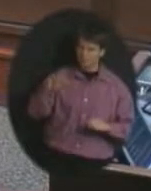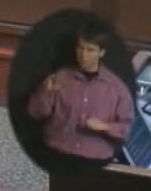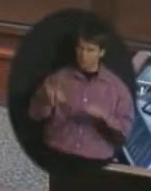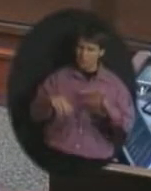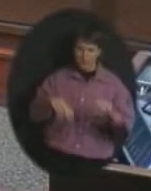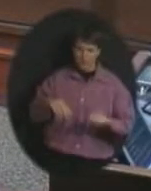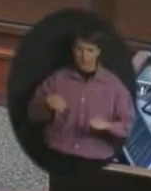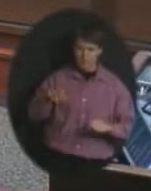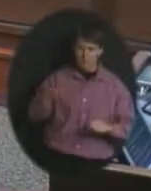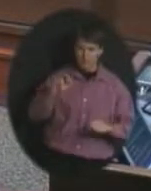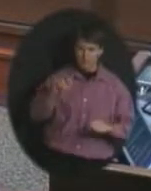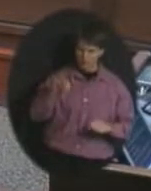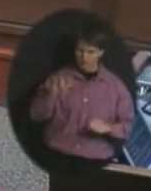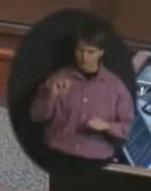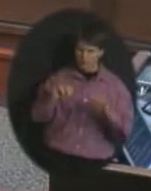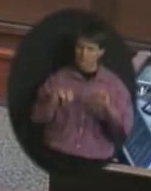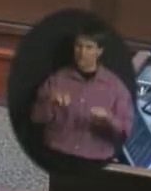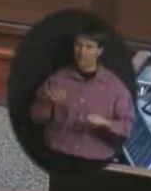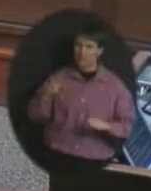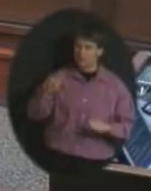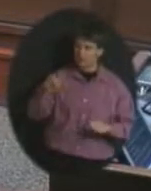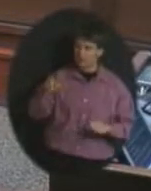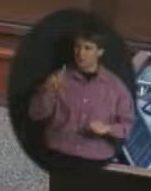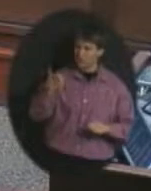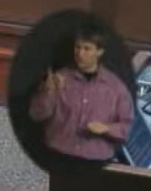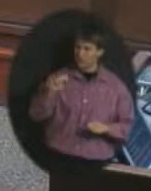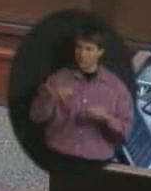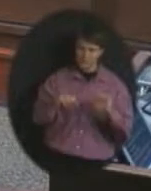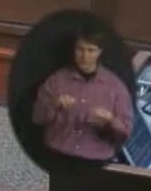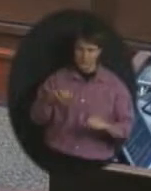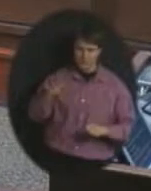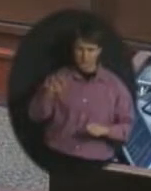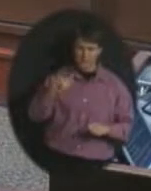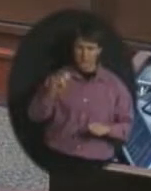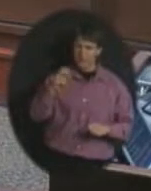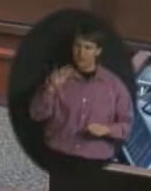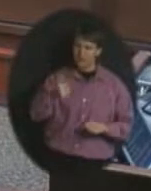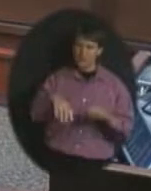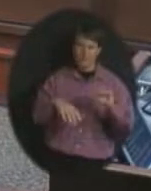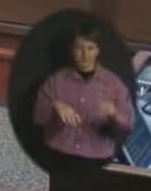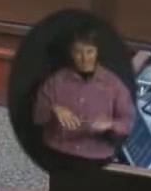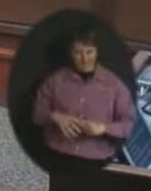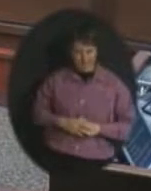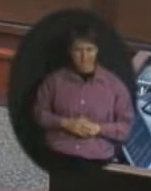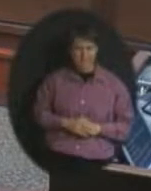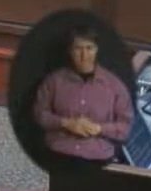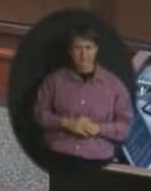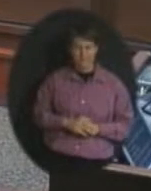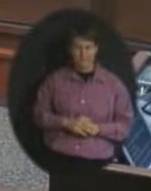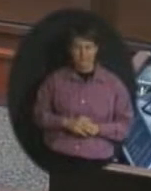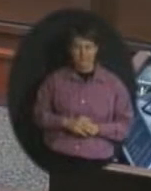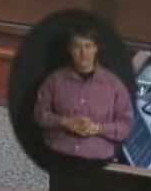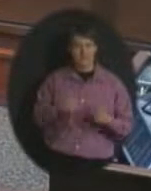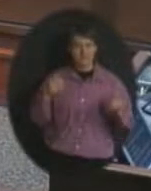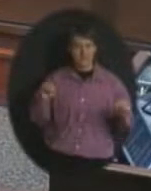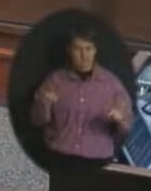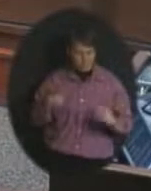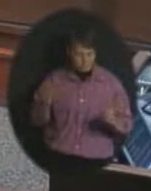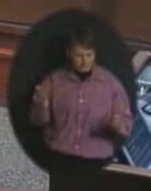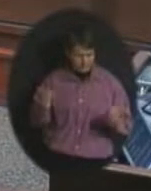Yes. Mrs. Martin? Yes. Dr. Daniels? Yes. Ms. Ashley? Yes. The motion